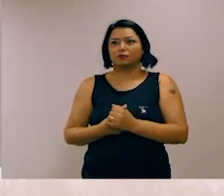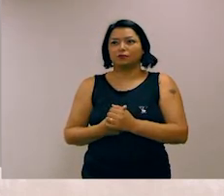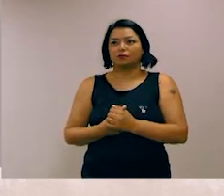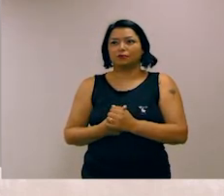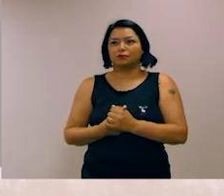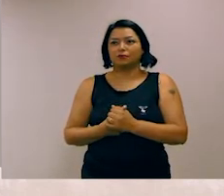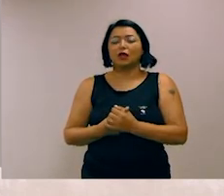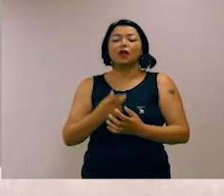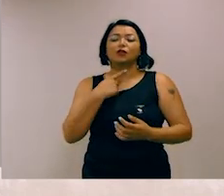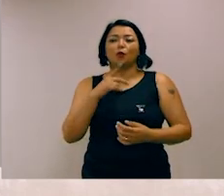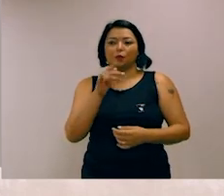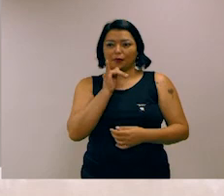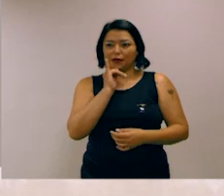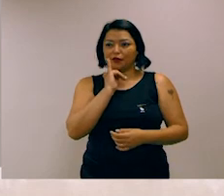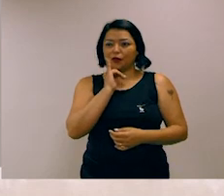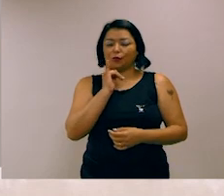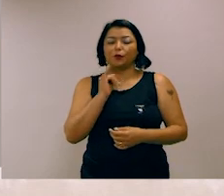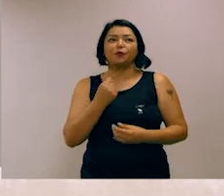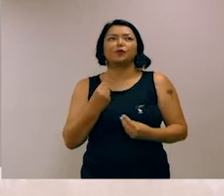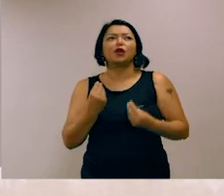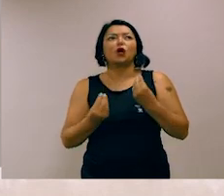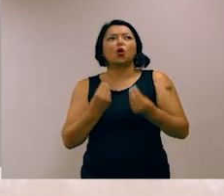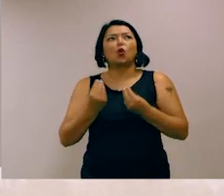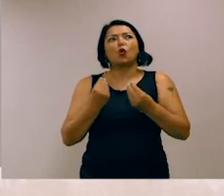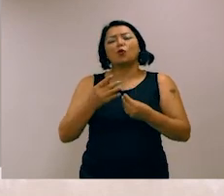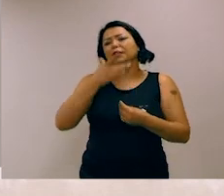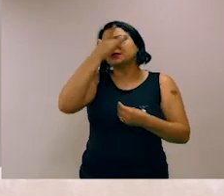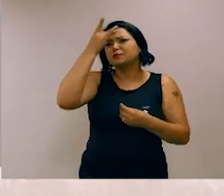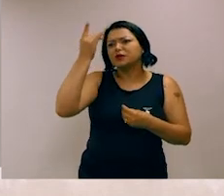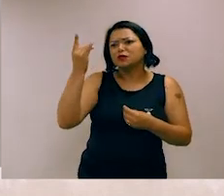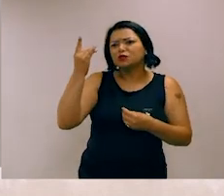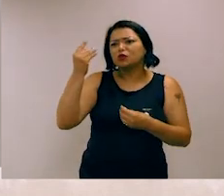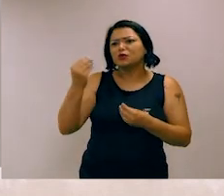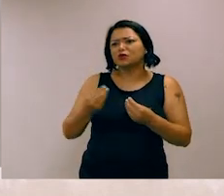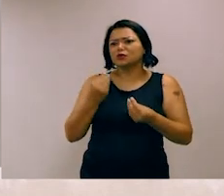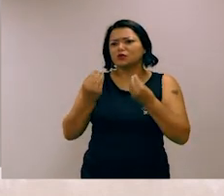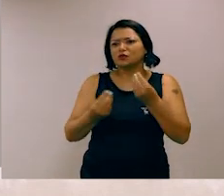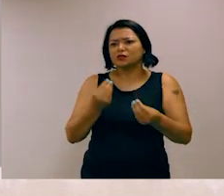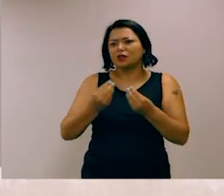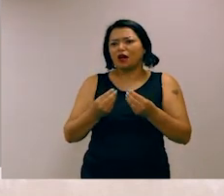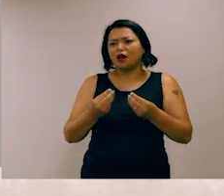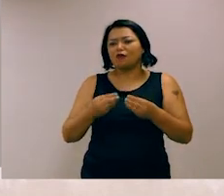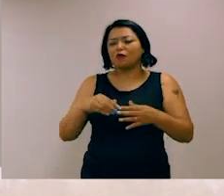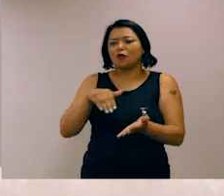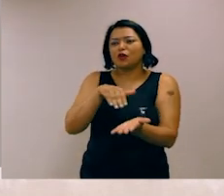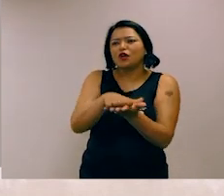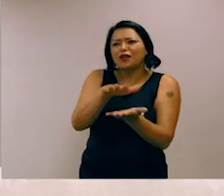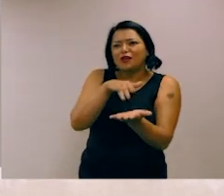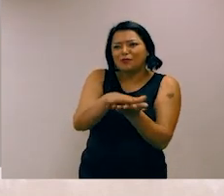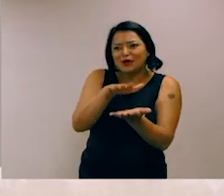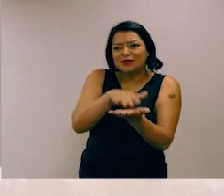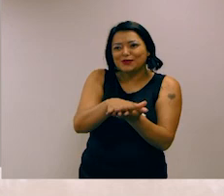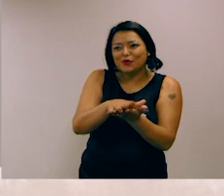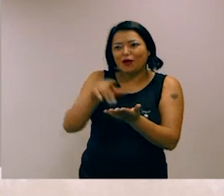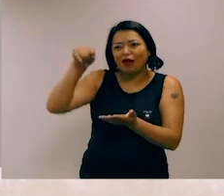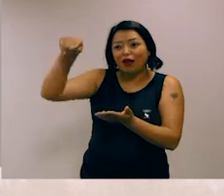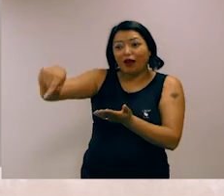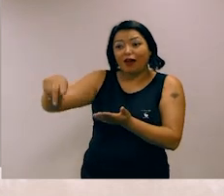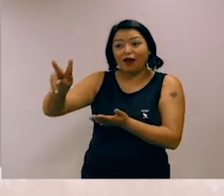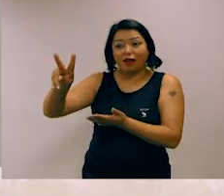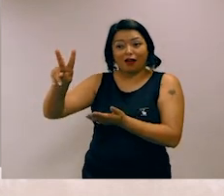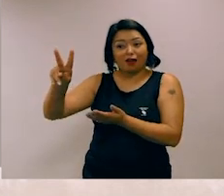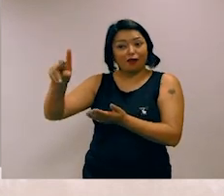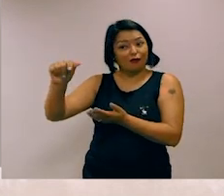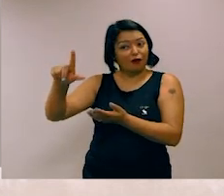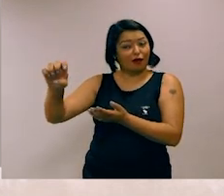do Rio Doce company asked to print certain information in a printer. So from this, we could suppose an initial